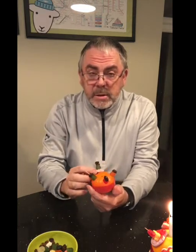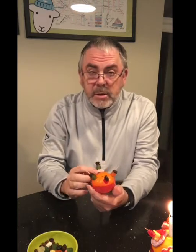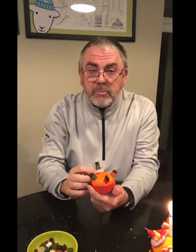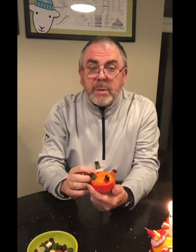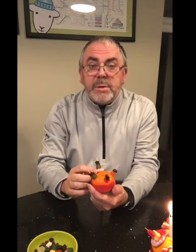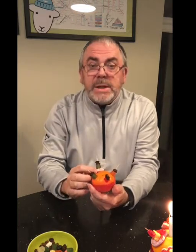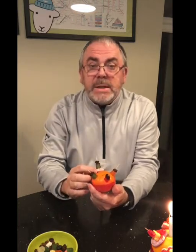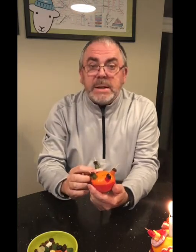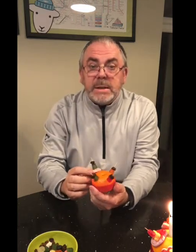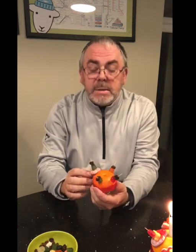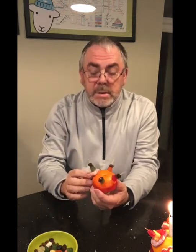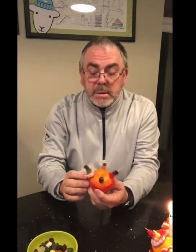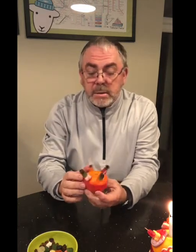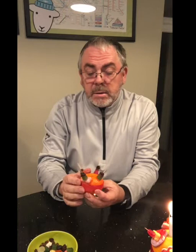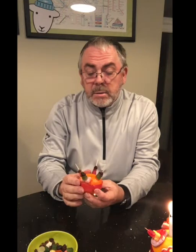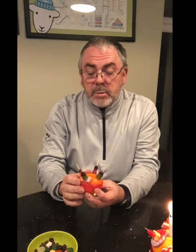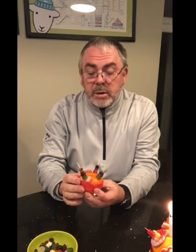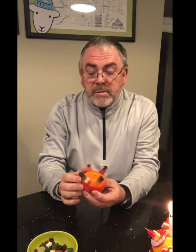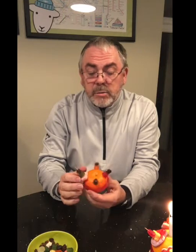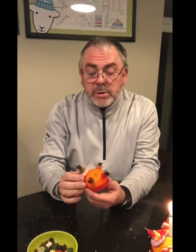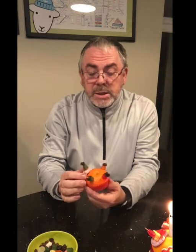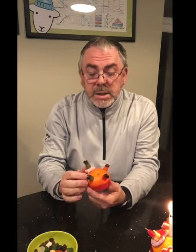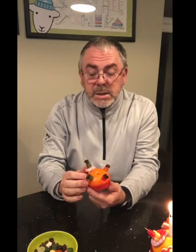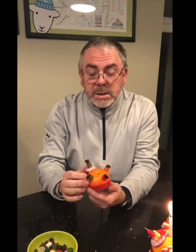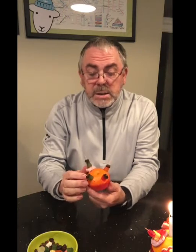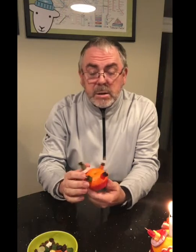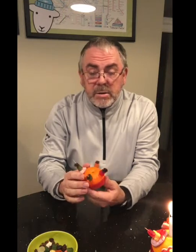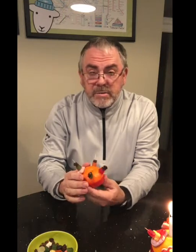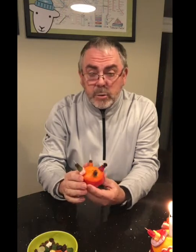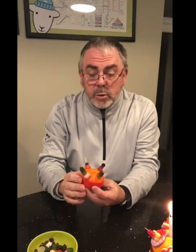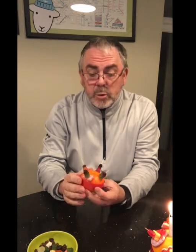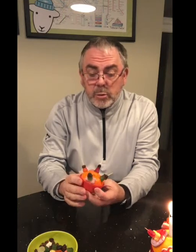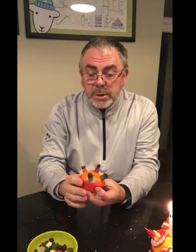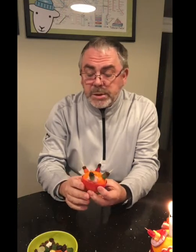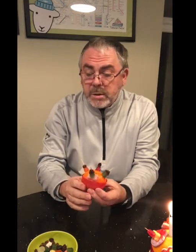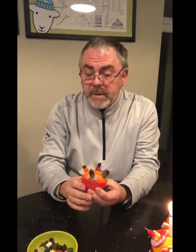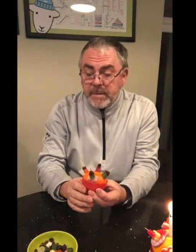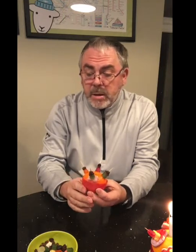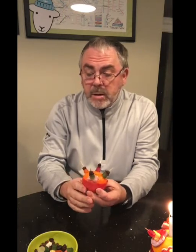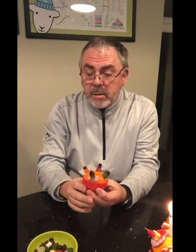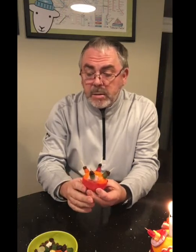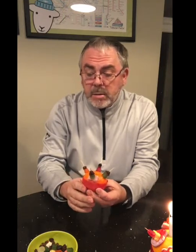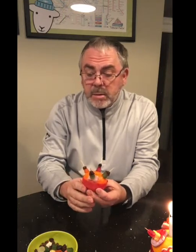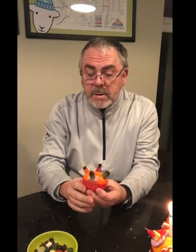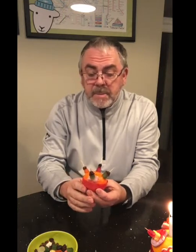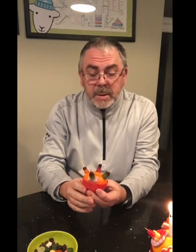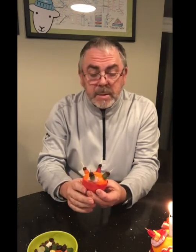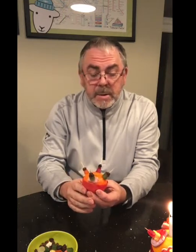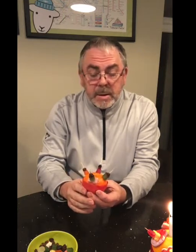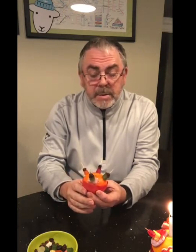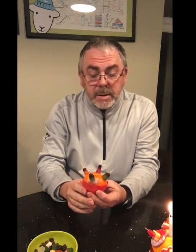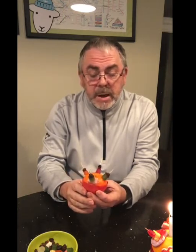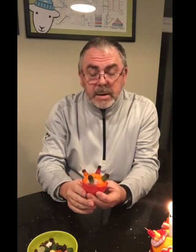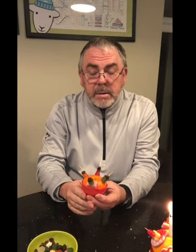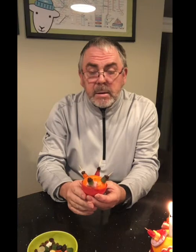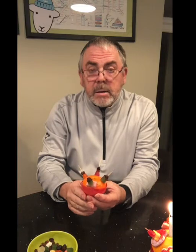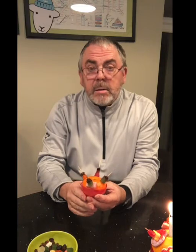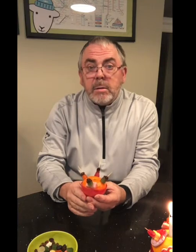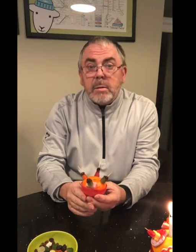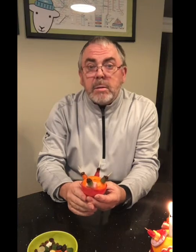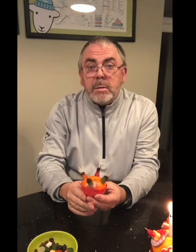gifts represented by the four seasons on the four corners of the earth. And